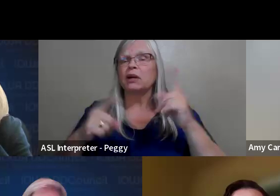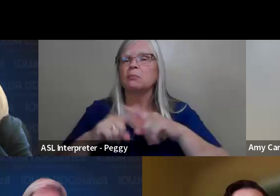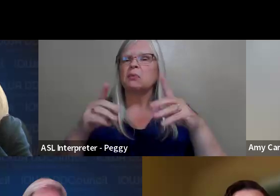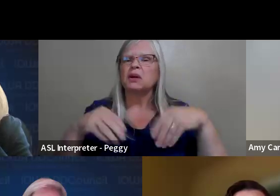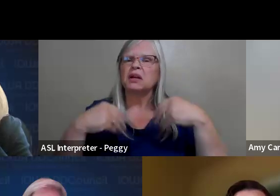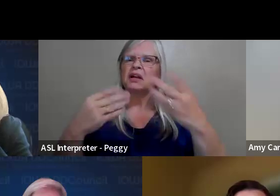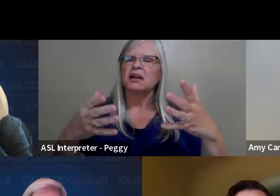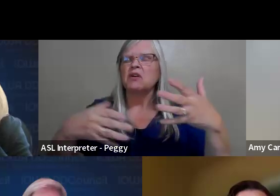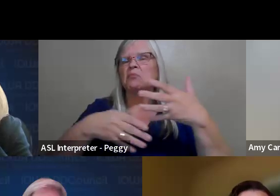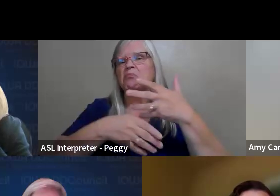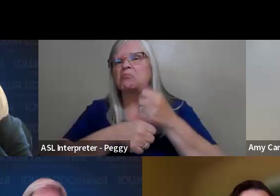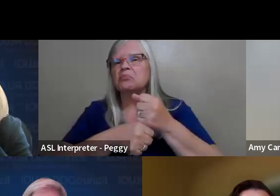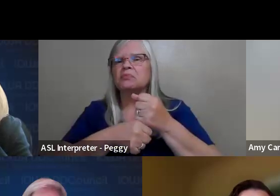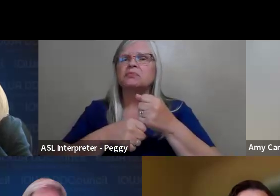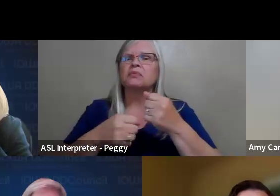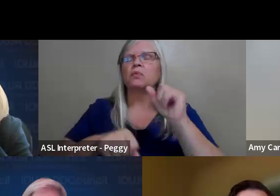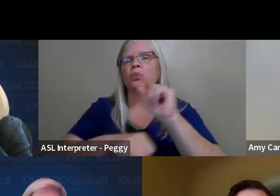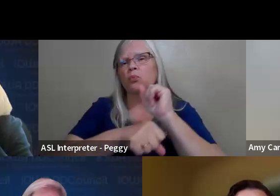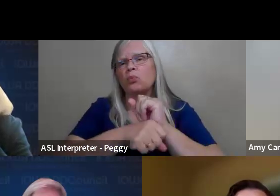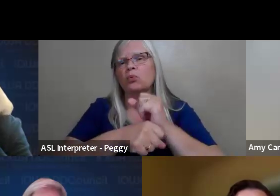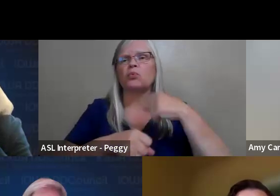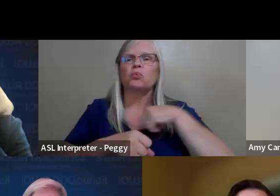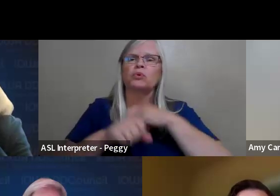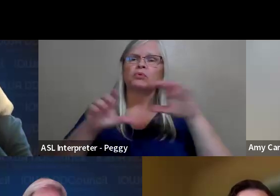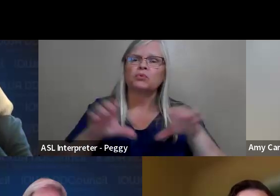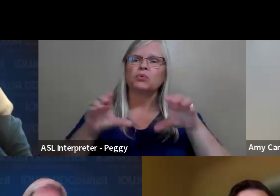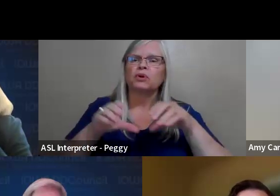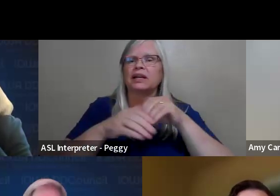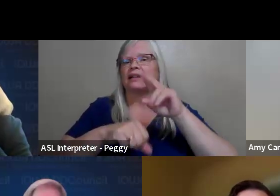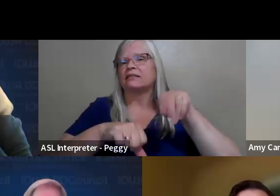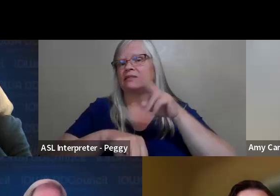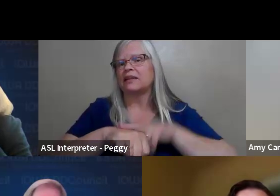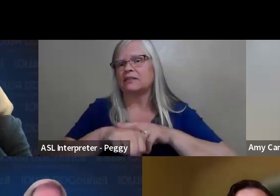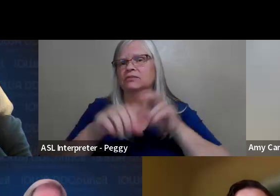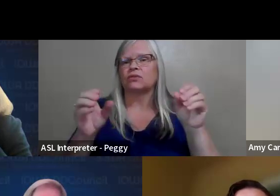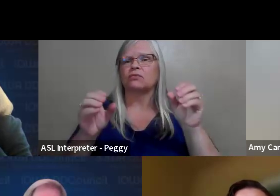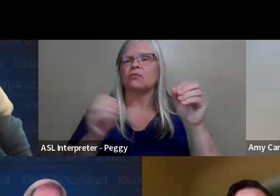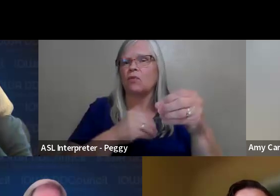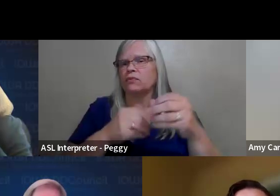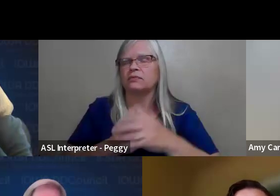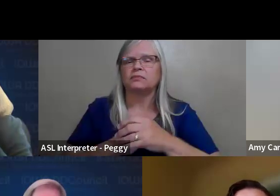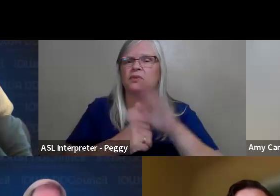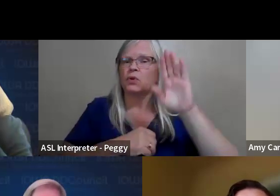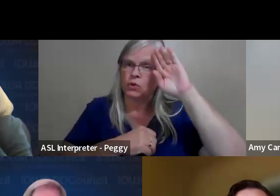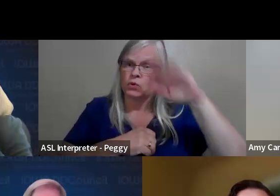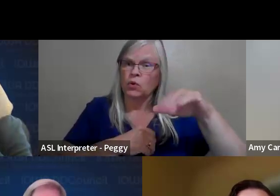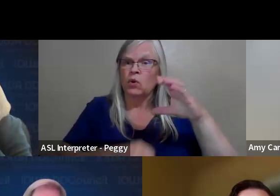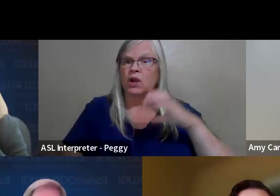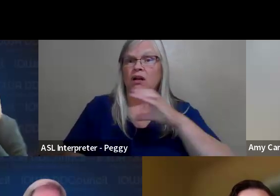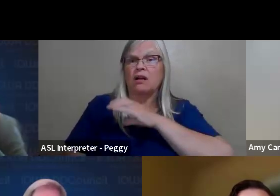general overview of the work that we're doing in the national office. As you know, Congress